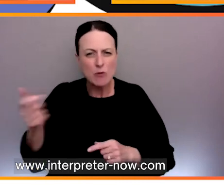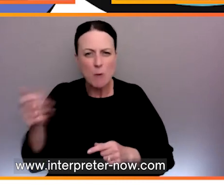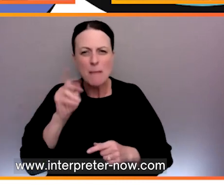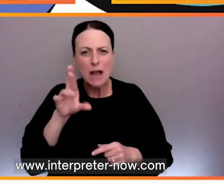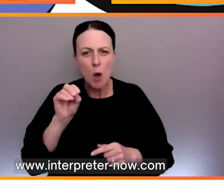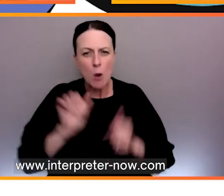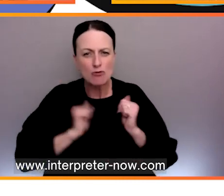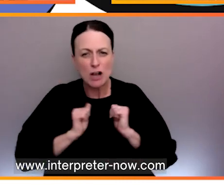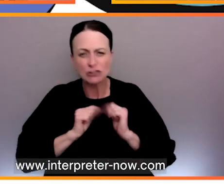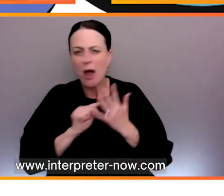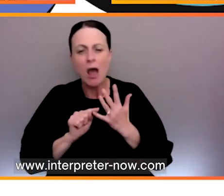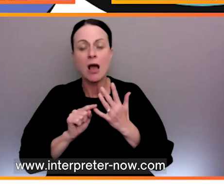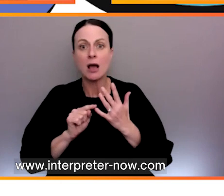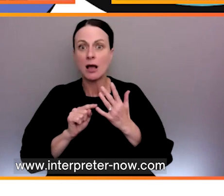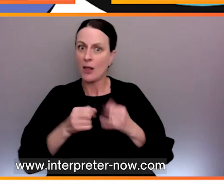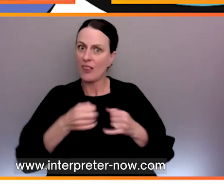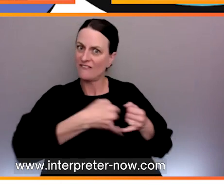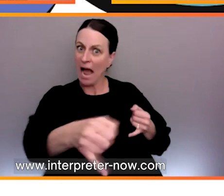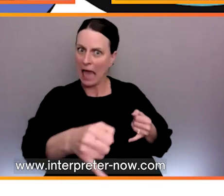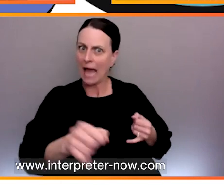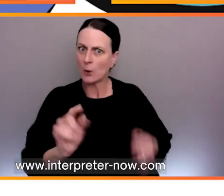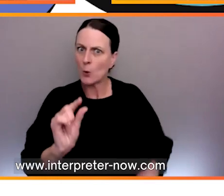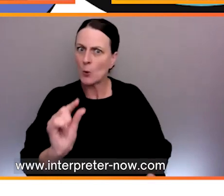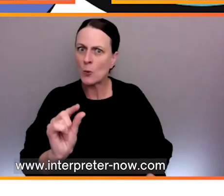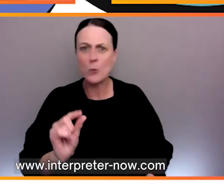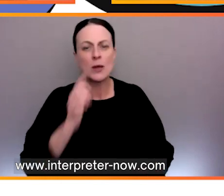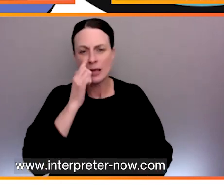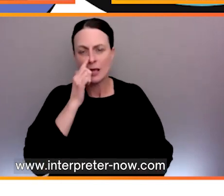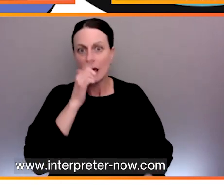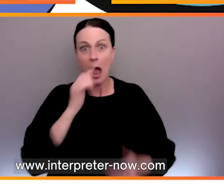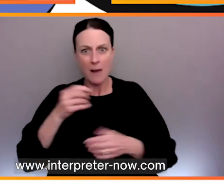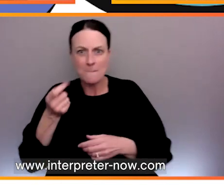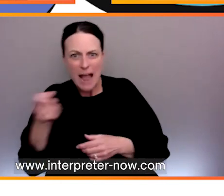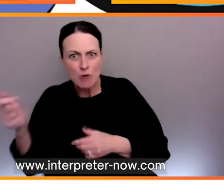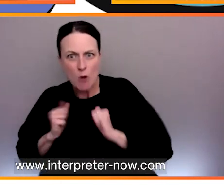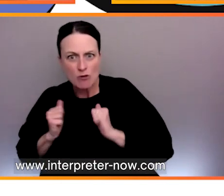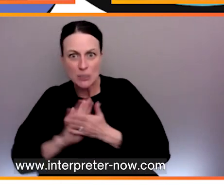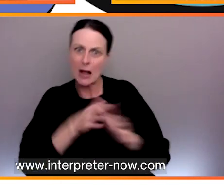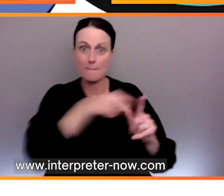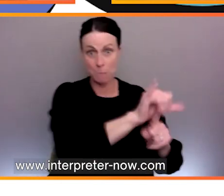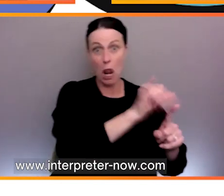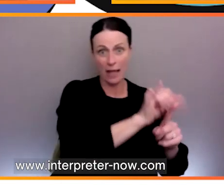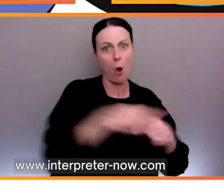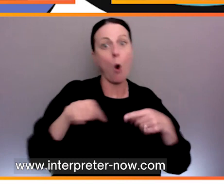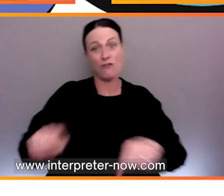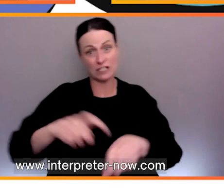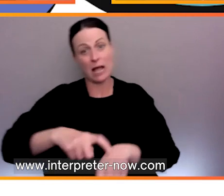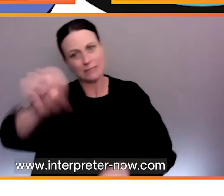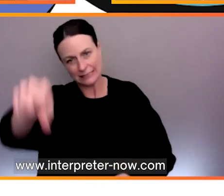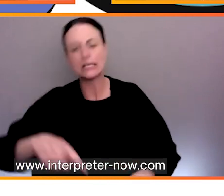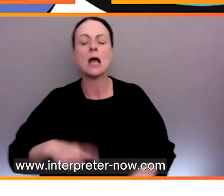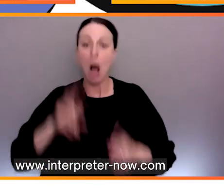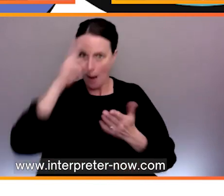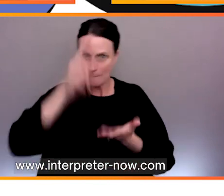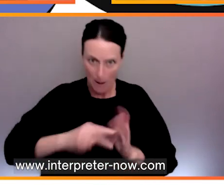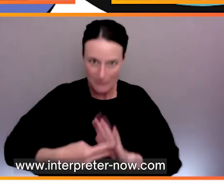let's talk about, so once you, as somebody experiencing bullying, once you notice that,